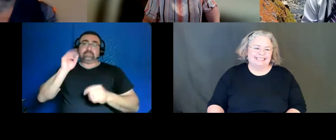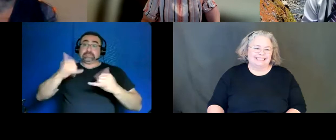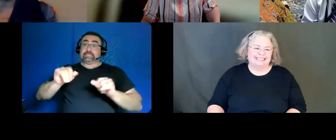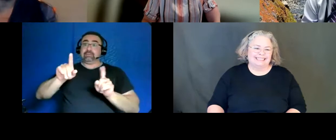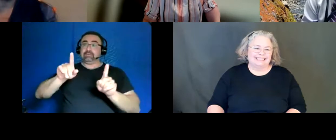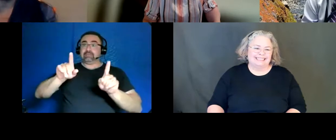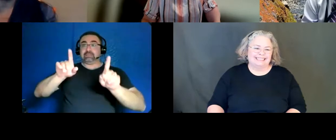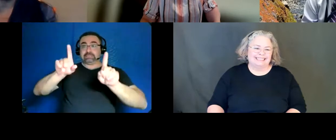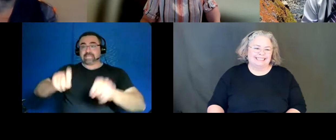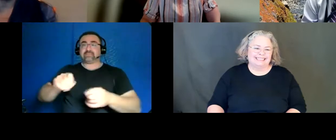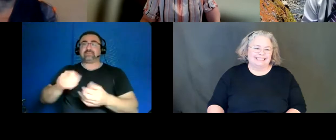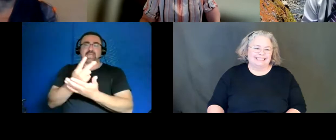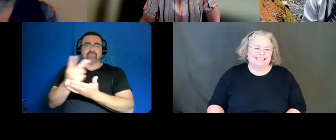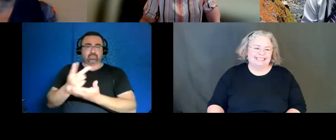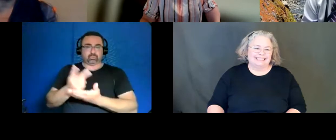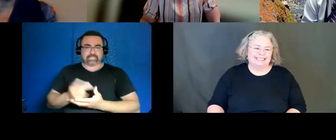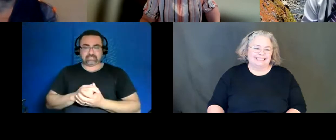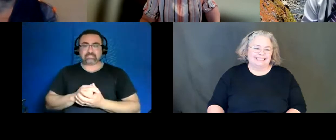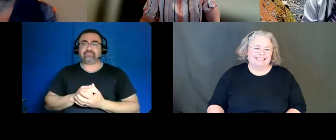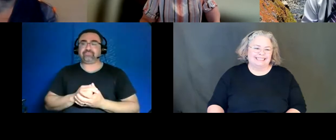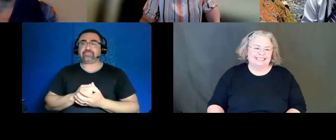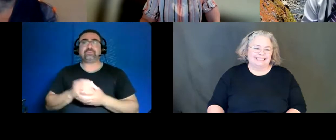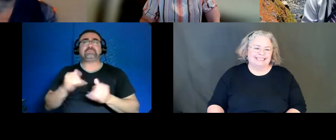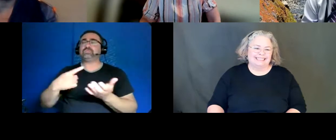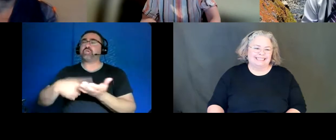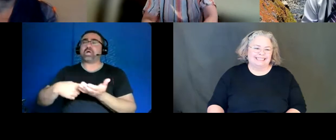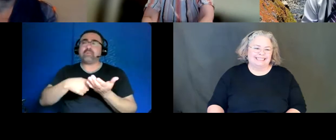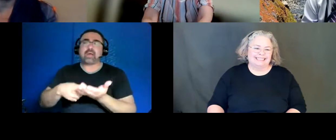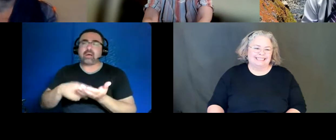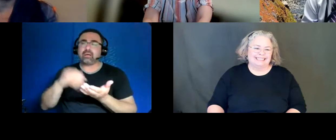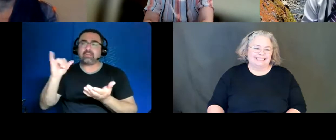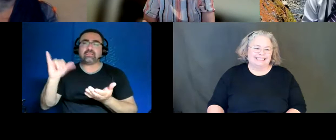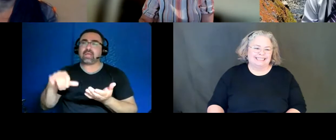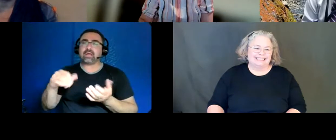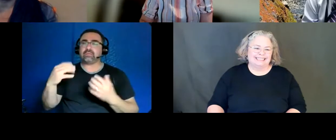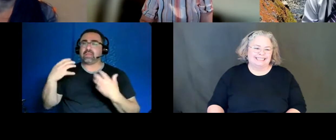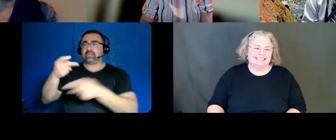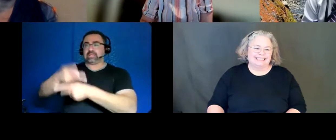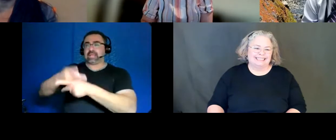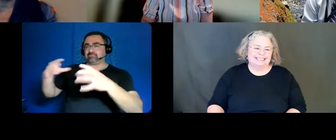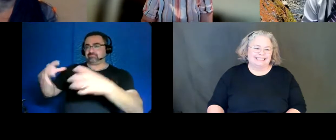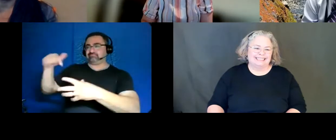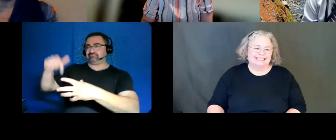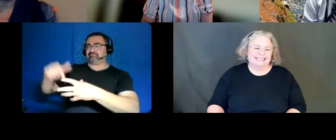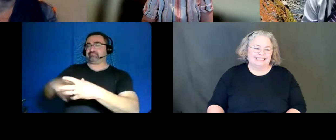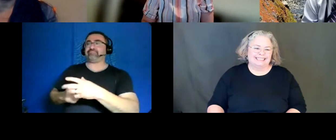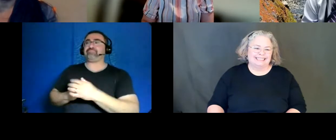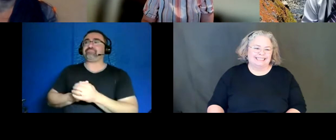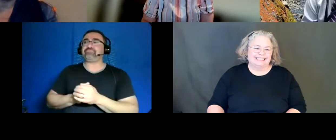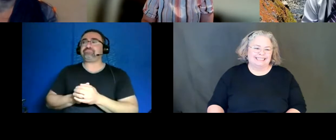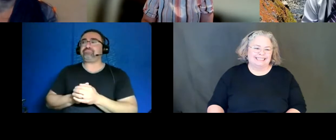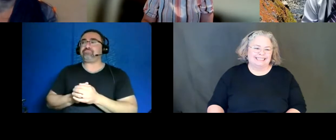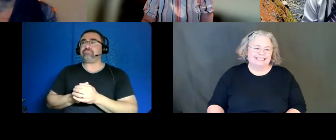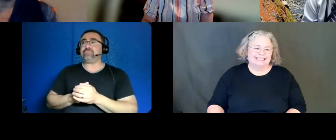every other week. We're still talking about that on the healthcare side. There are